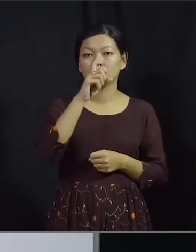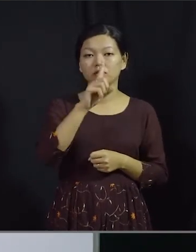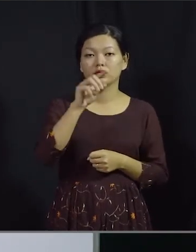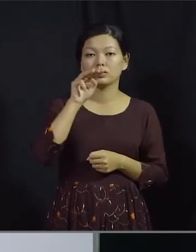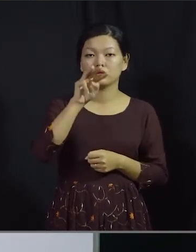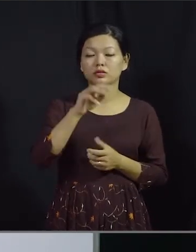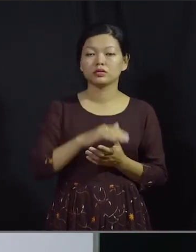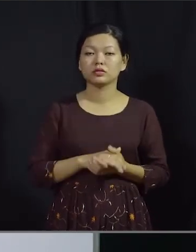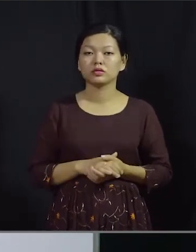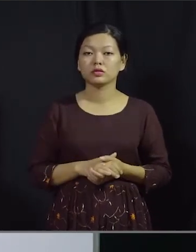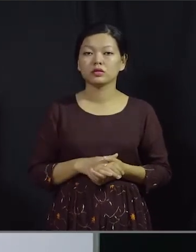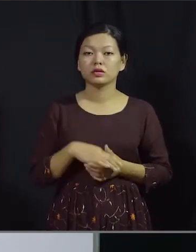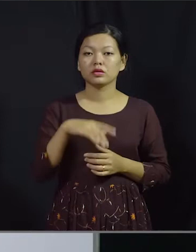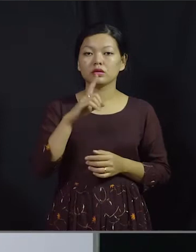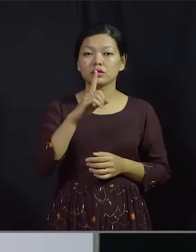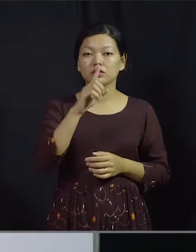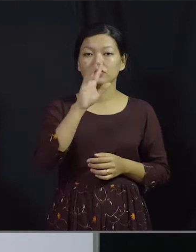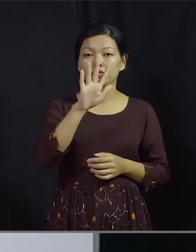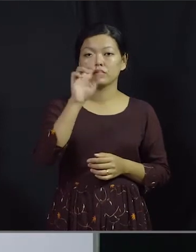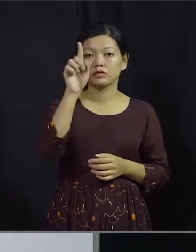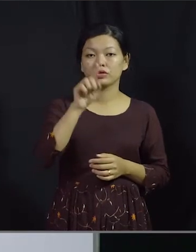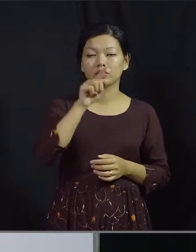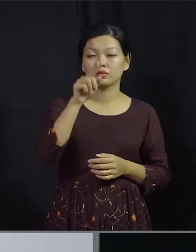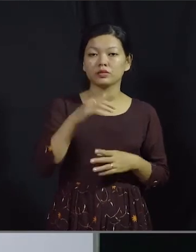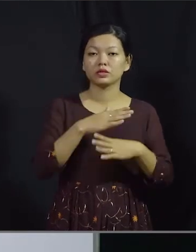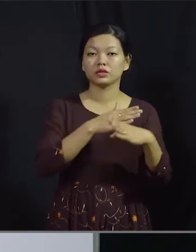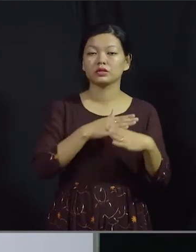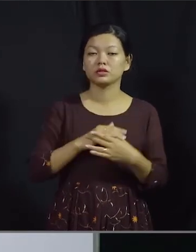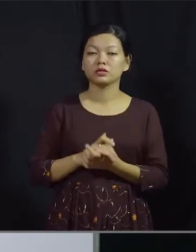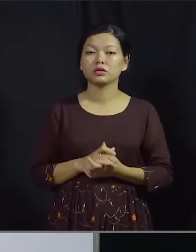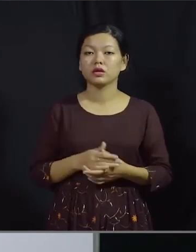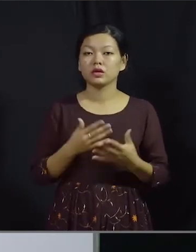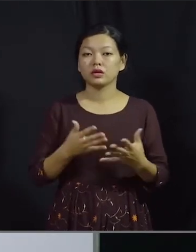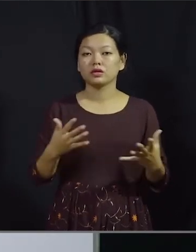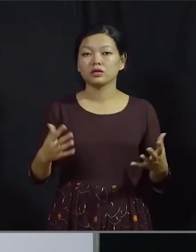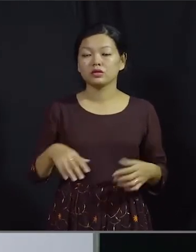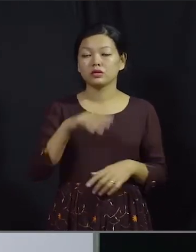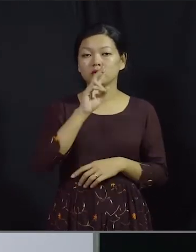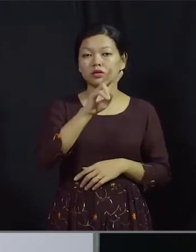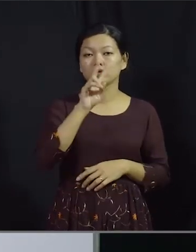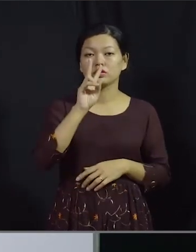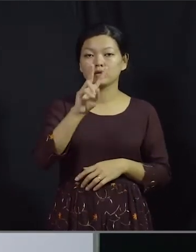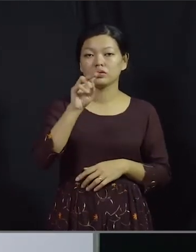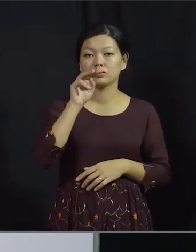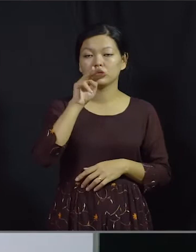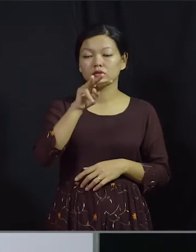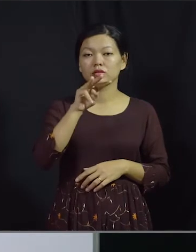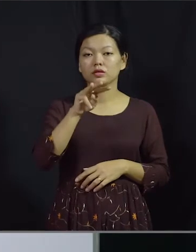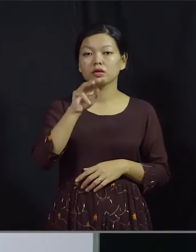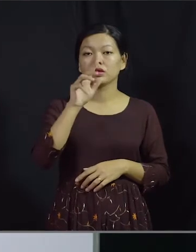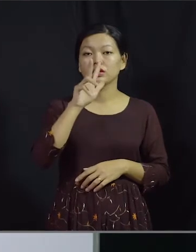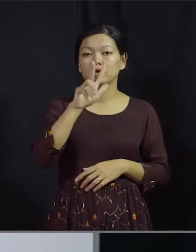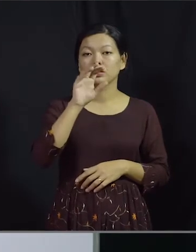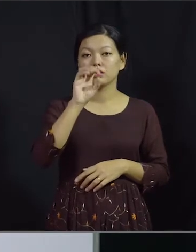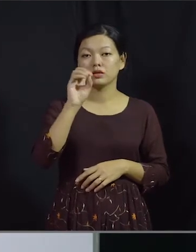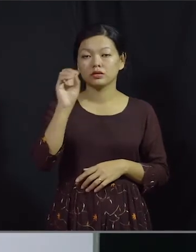be depreciated by 15%. Stock is found overvalued by 22,800. Provision for doubtful